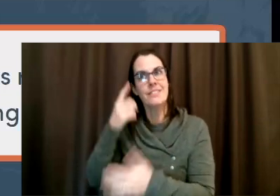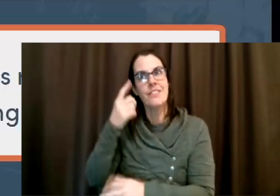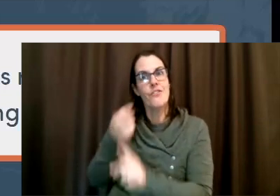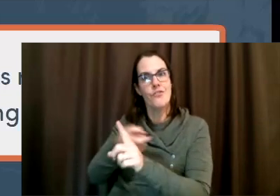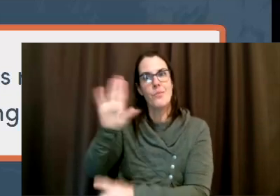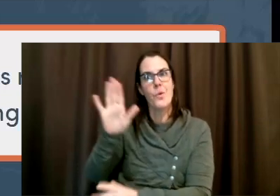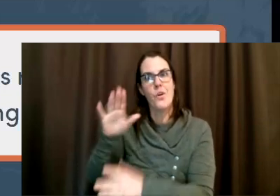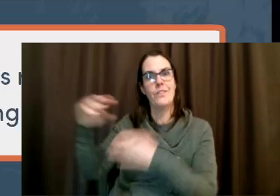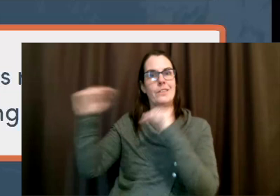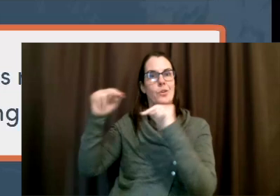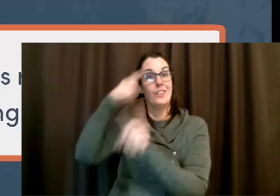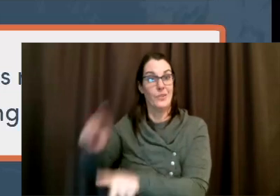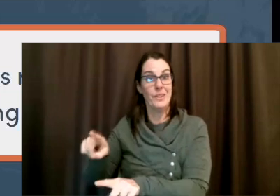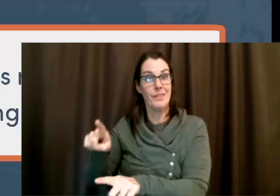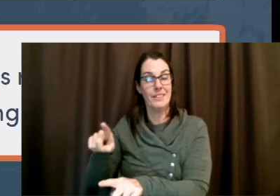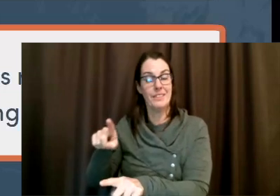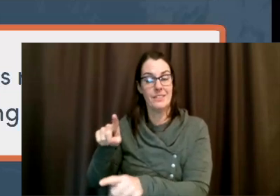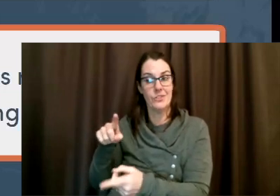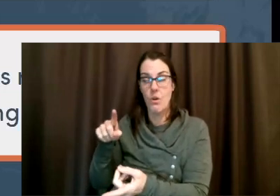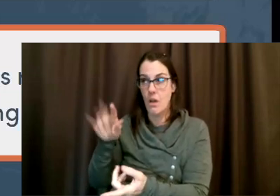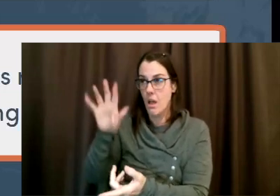And so sometimes your